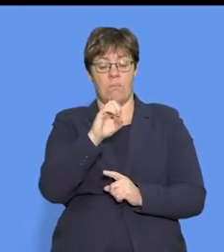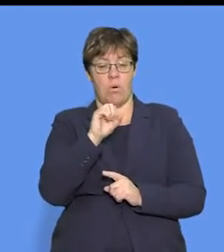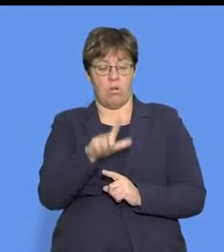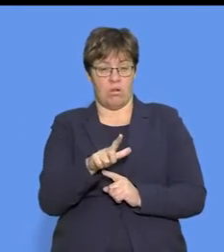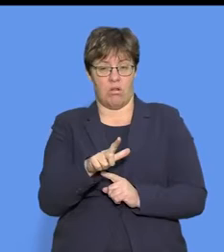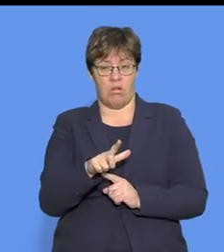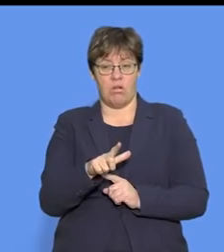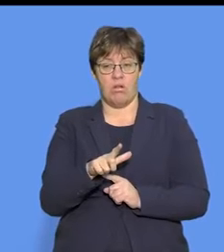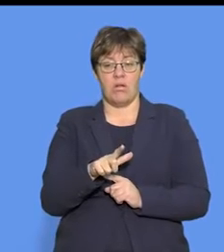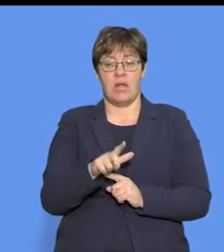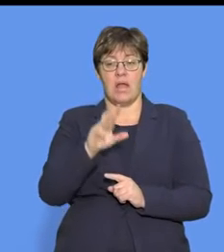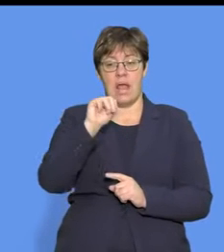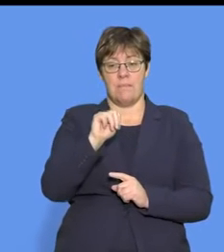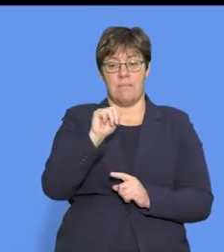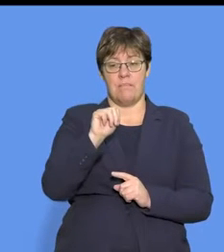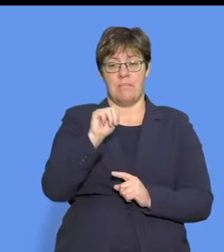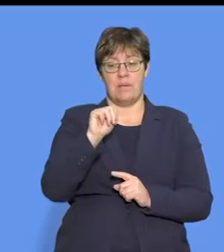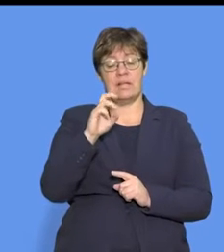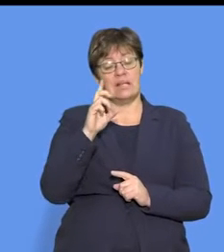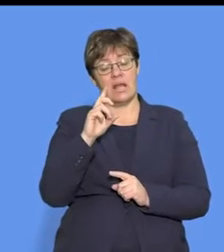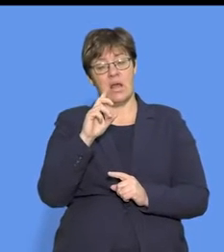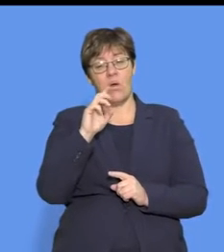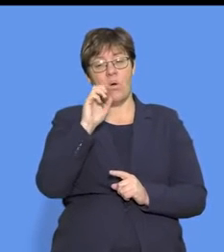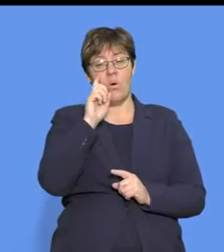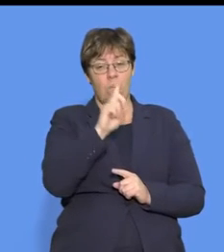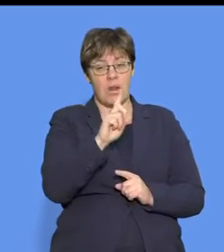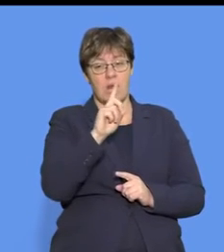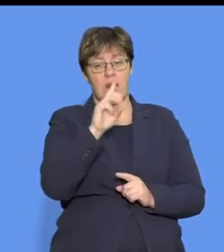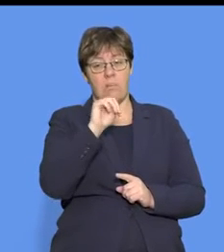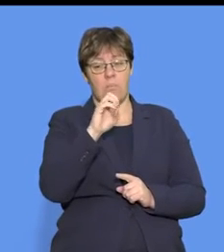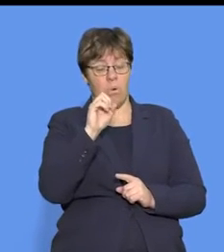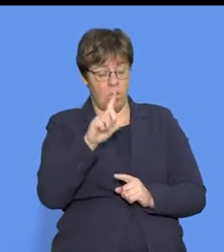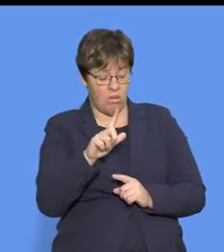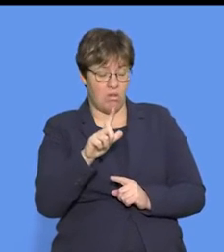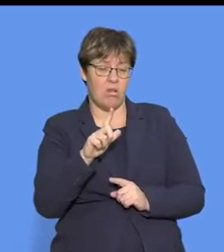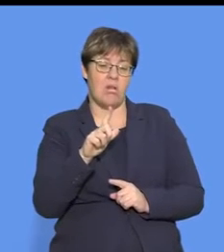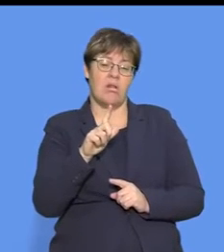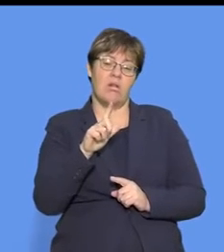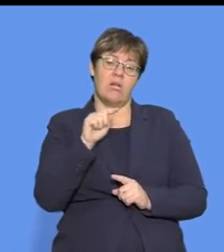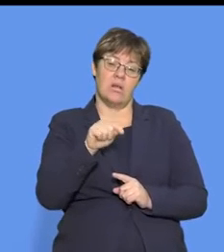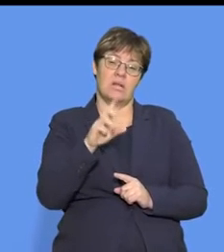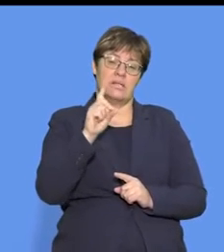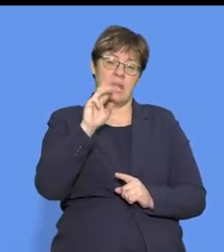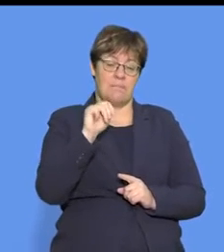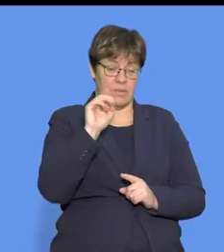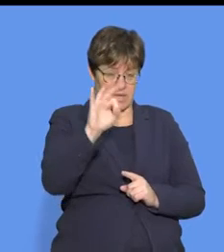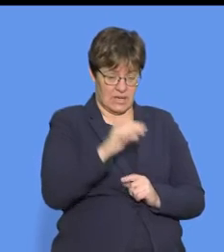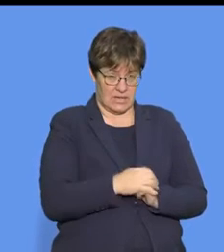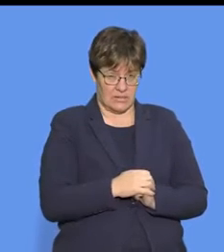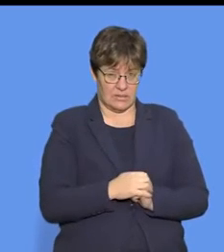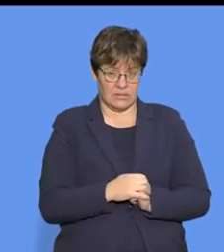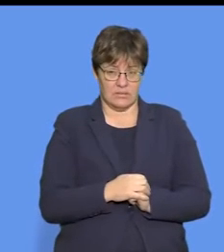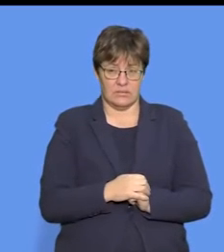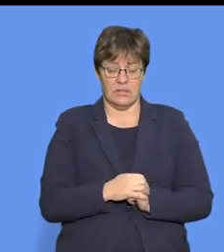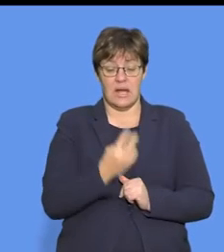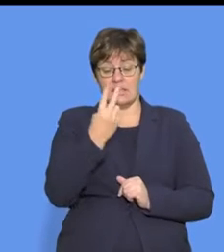we're going to say it's 1 mole per decimeter cubed. Now you can change the 1 mole per decimeter cubed to